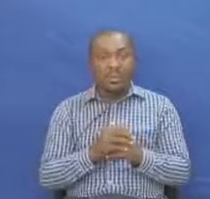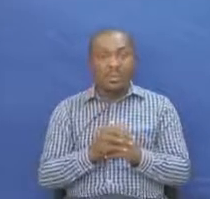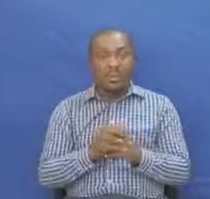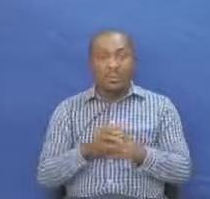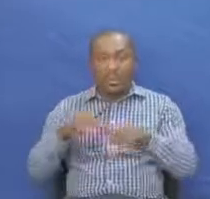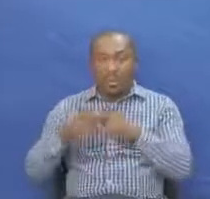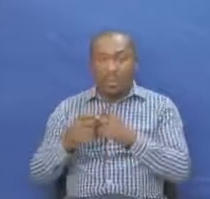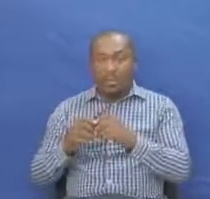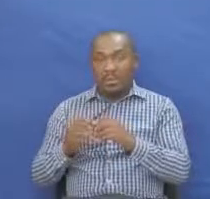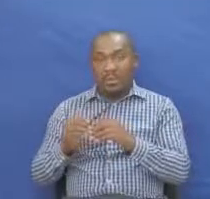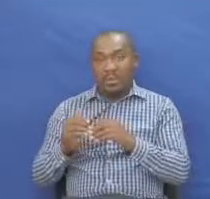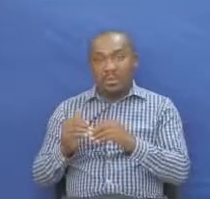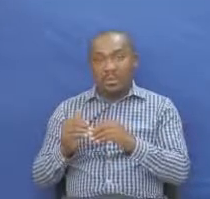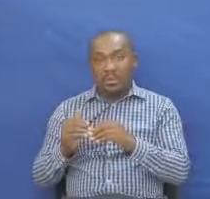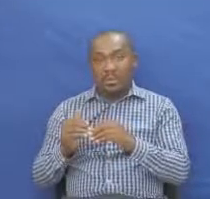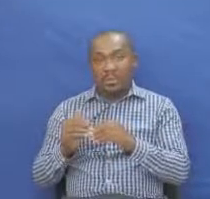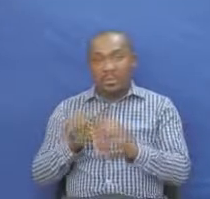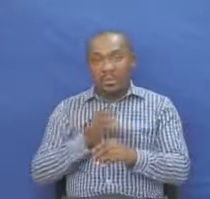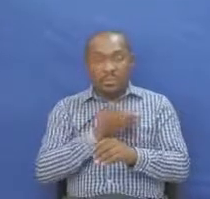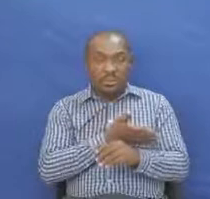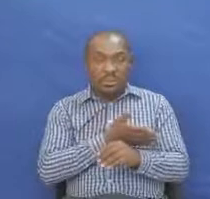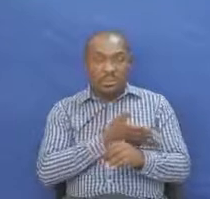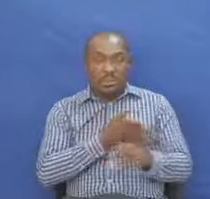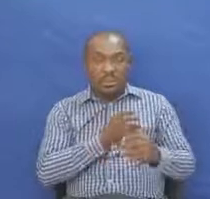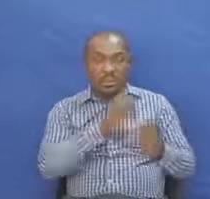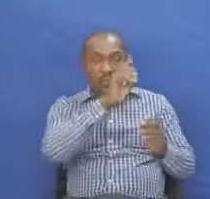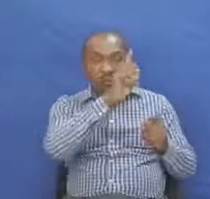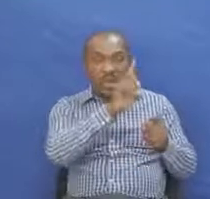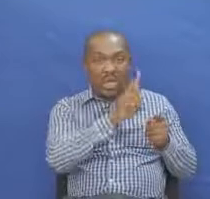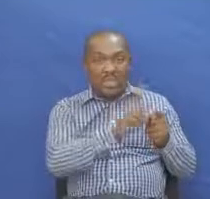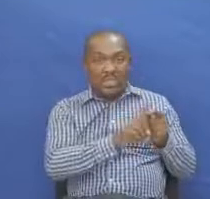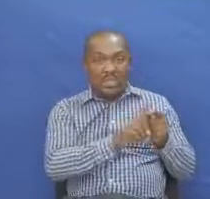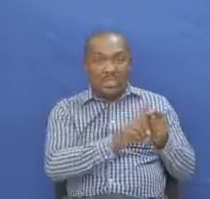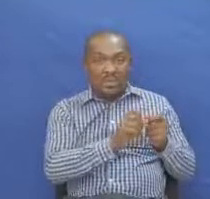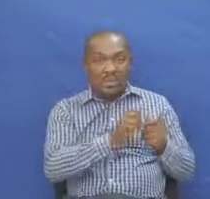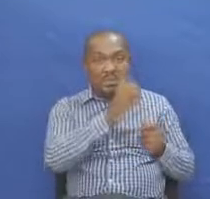than the rate of cell decrease,